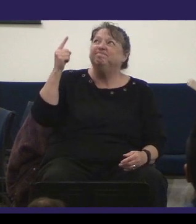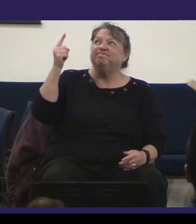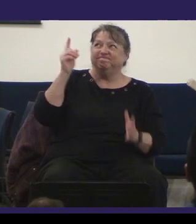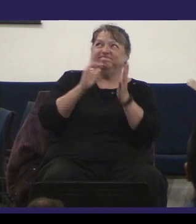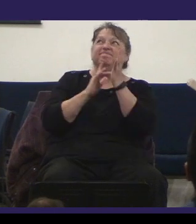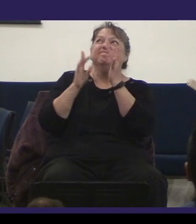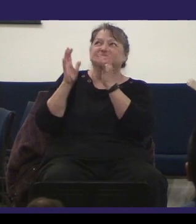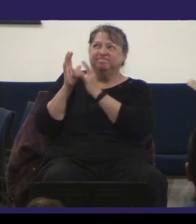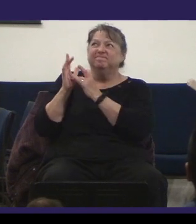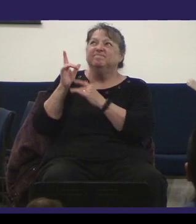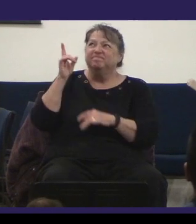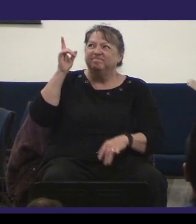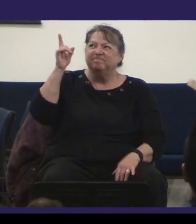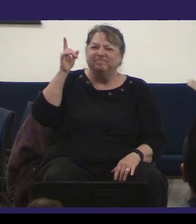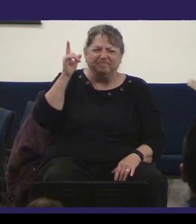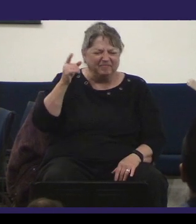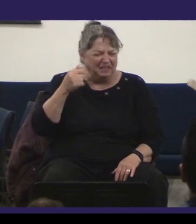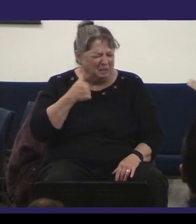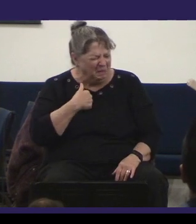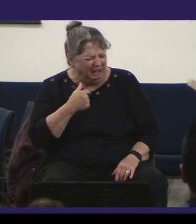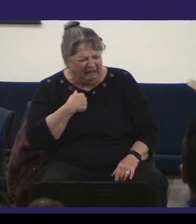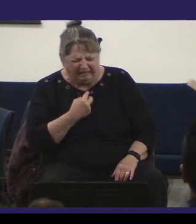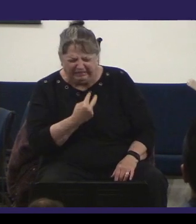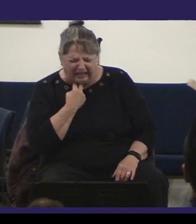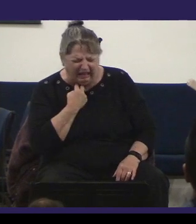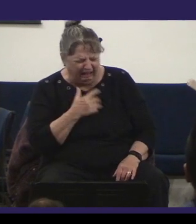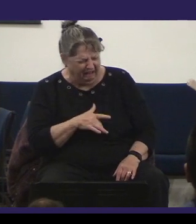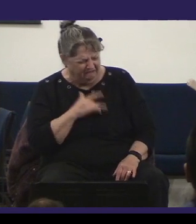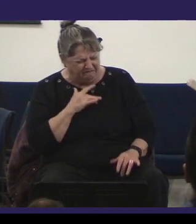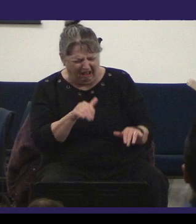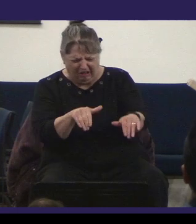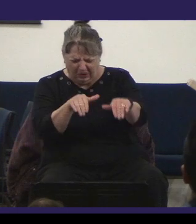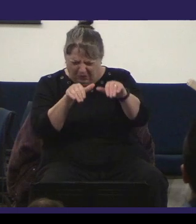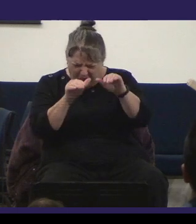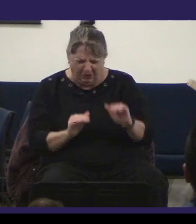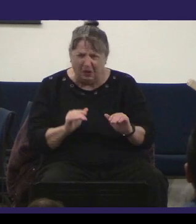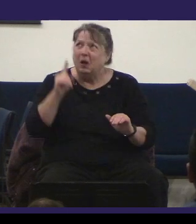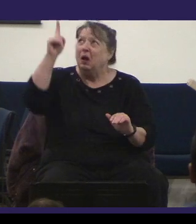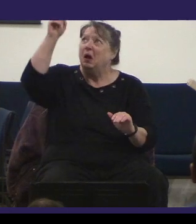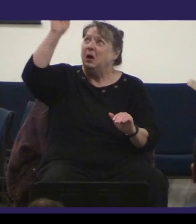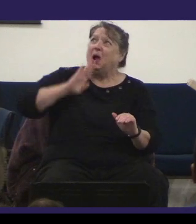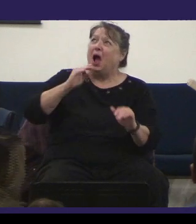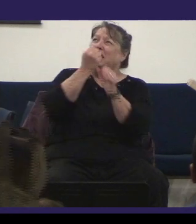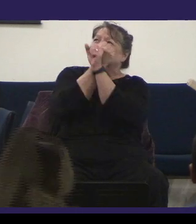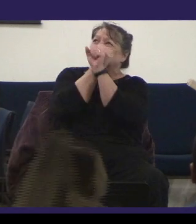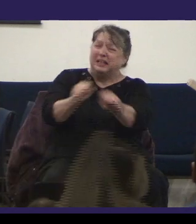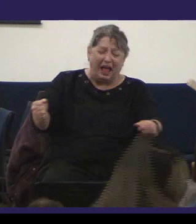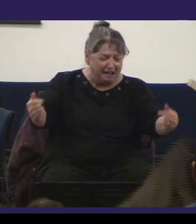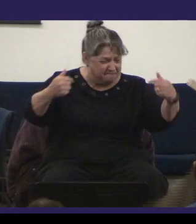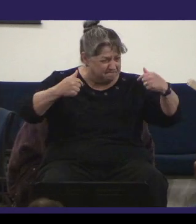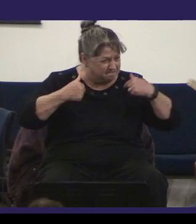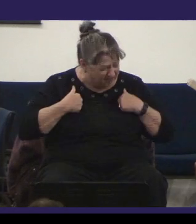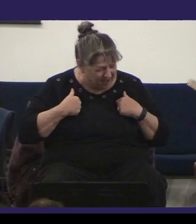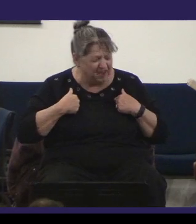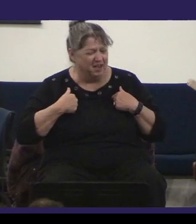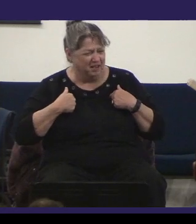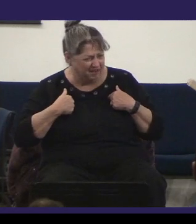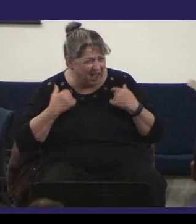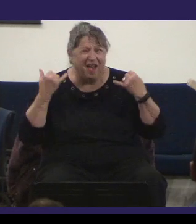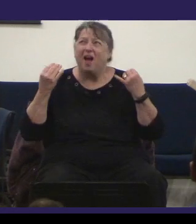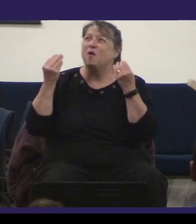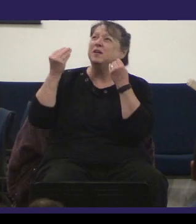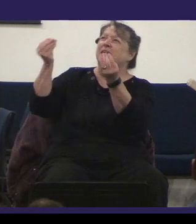Who rescued me from that grave? Yahweh, Yahweh. Who gets the glory